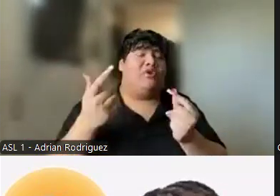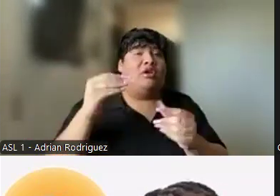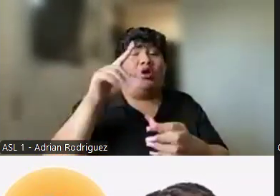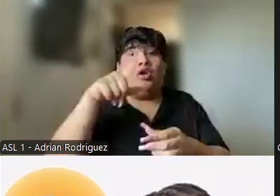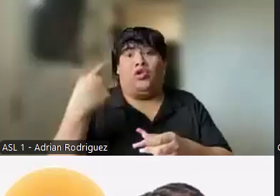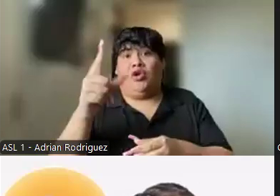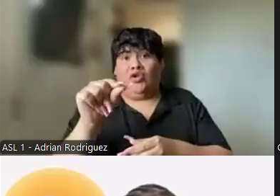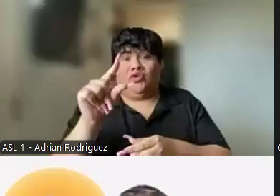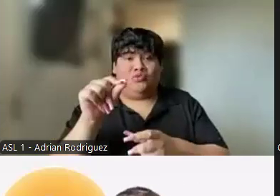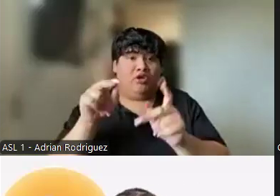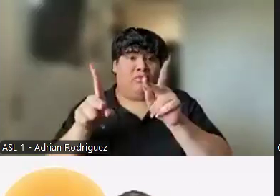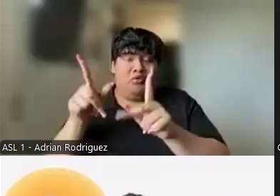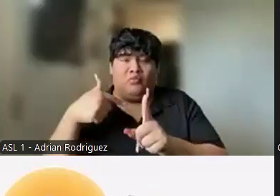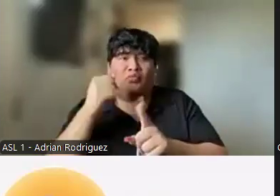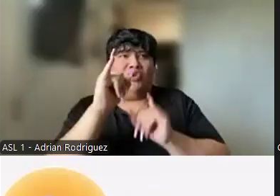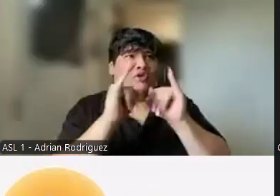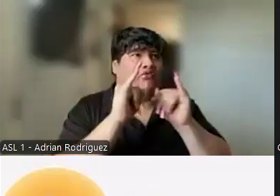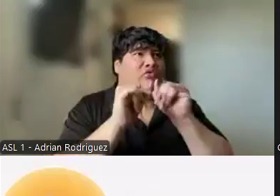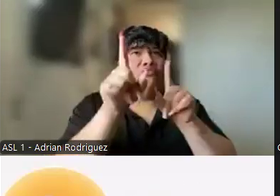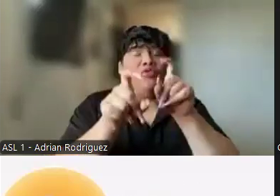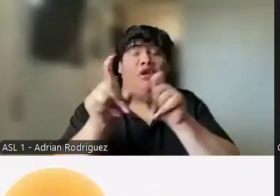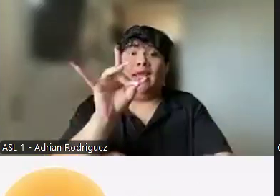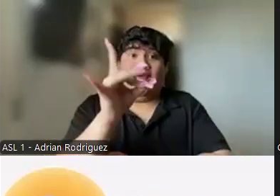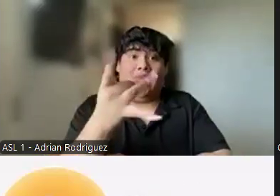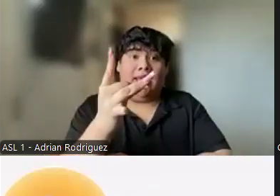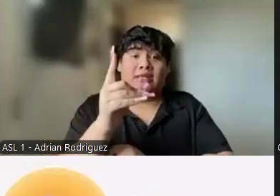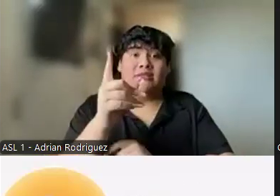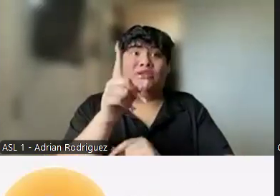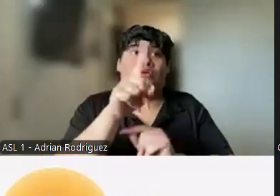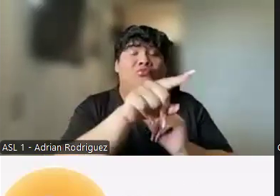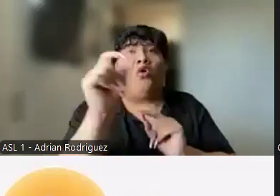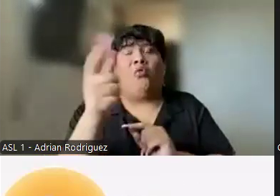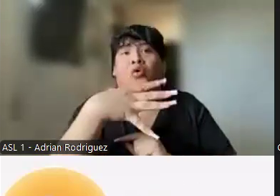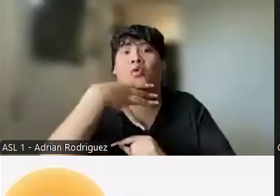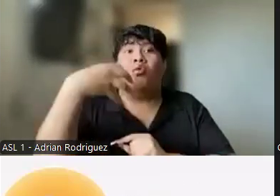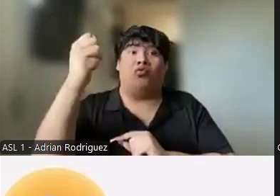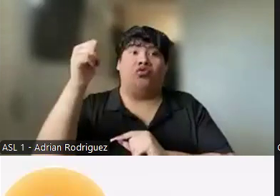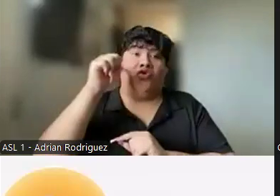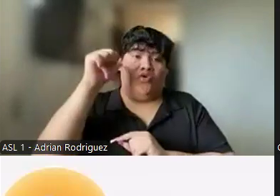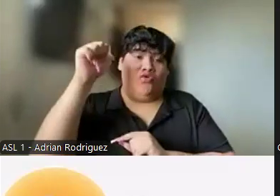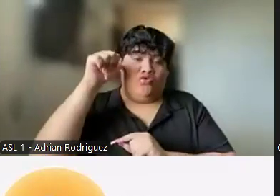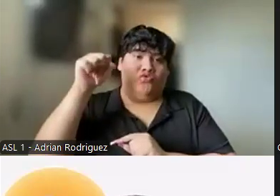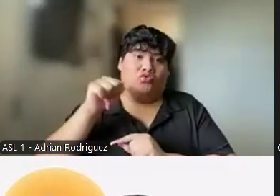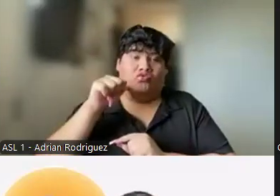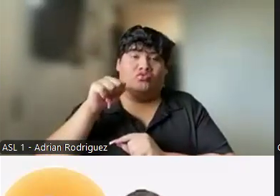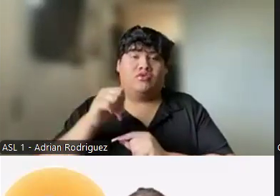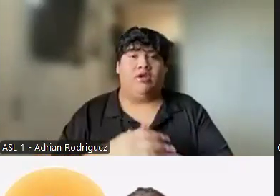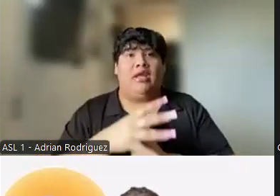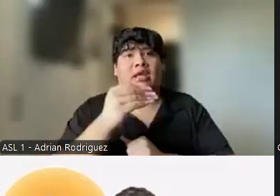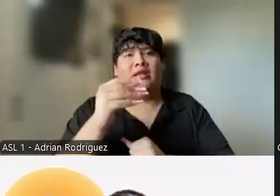I personally interviewed, 18 of them were older adults. And some trends that we've